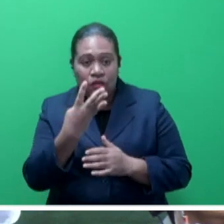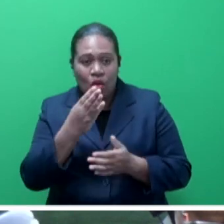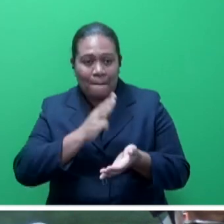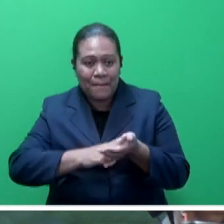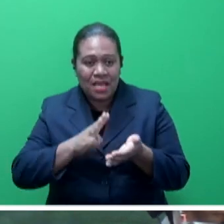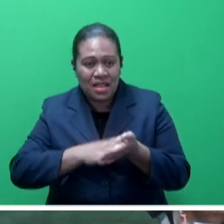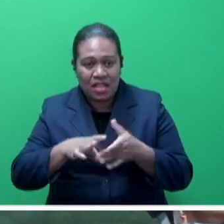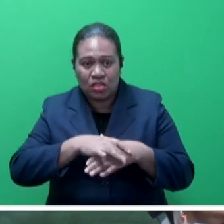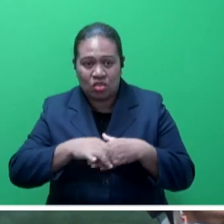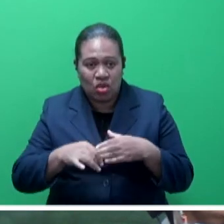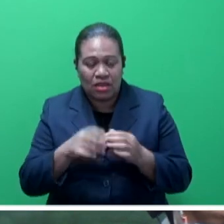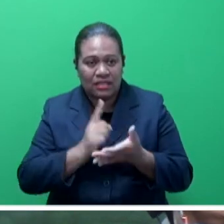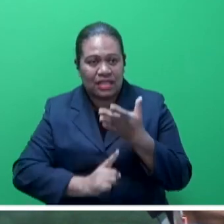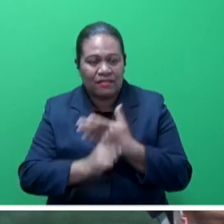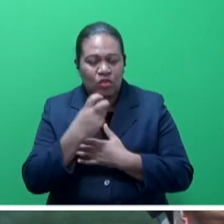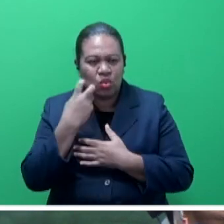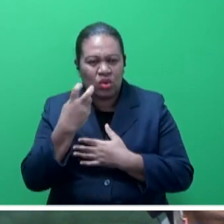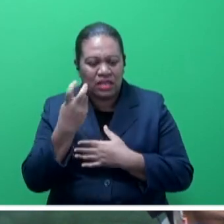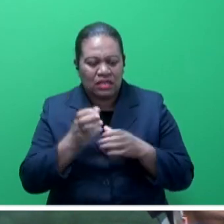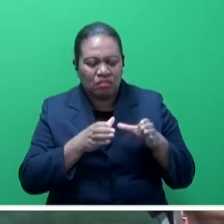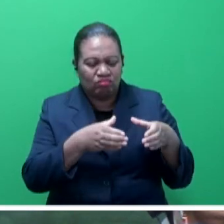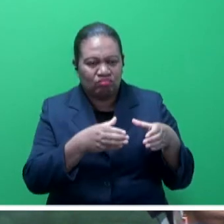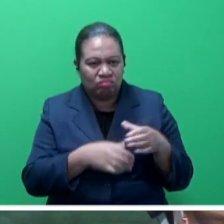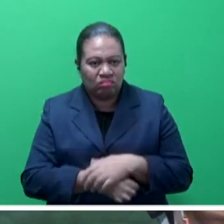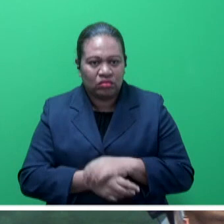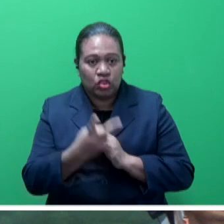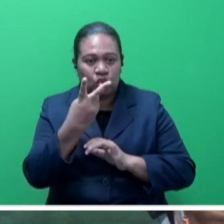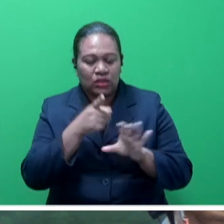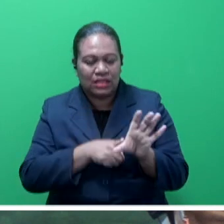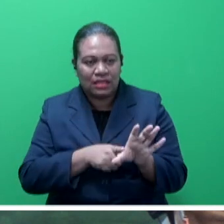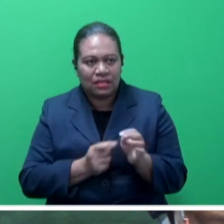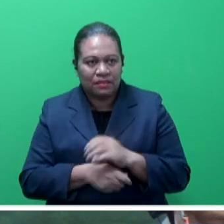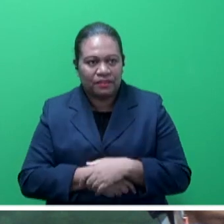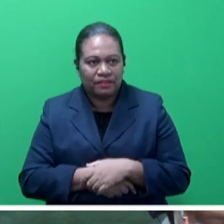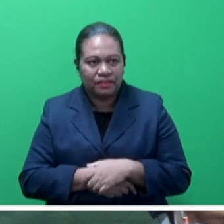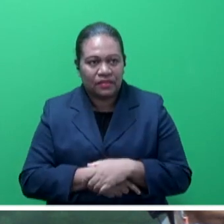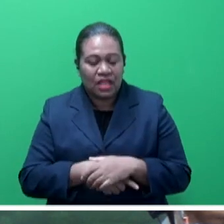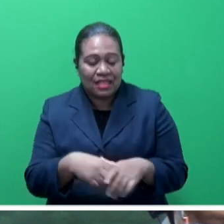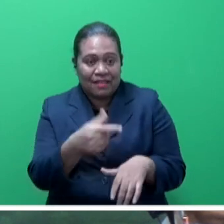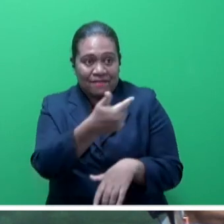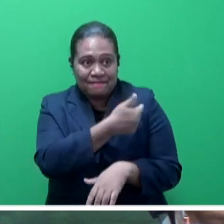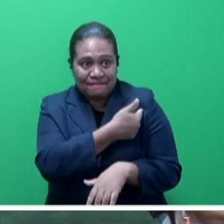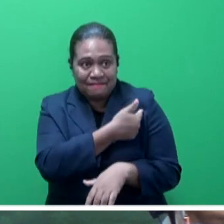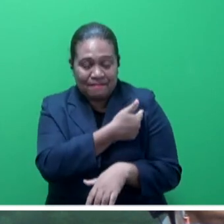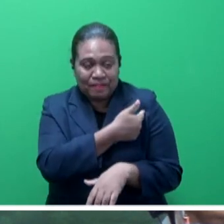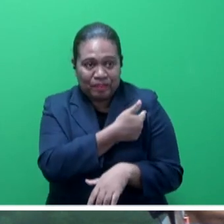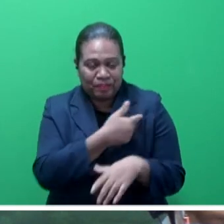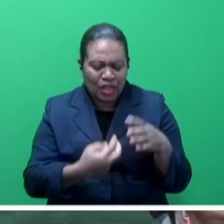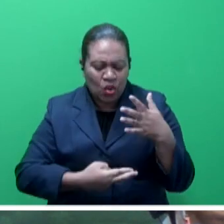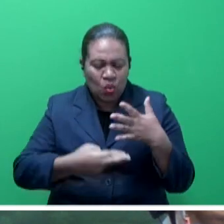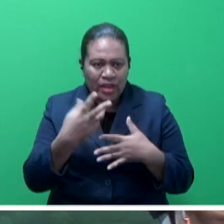tourism earnings over the past 2 years. Mr. Speaker, sir, therefore, the vaccination rate of Fiji and the drive